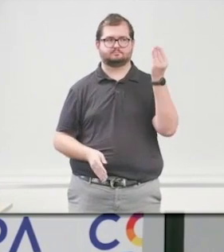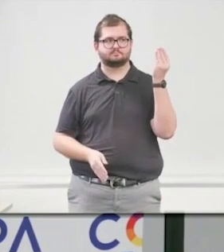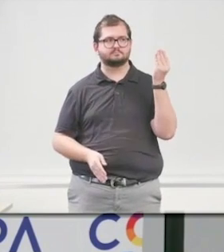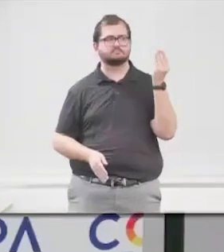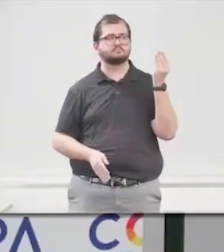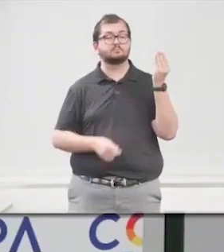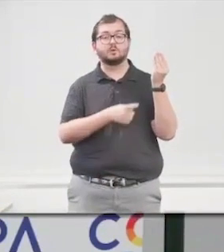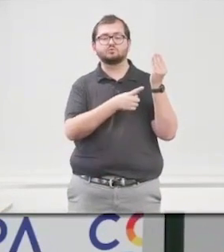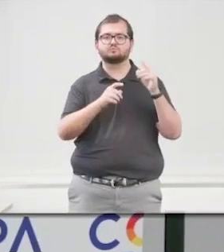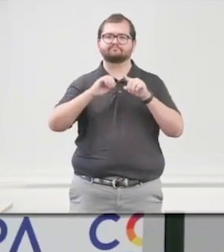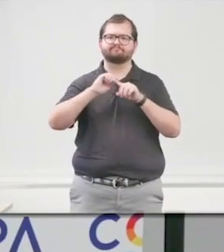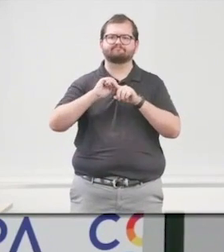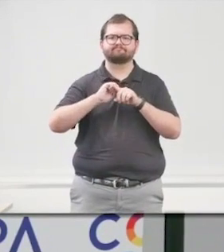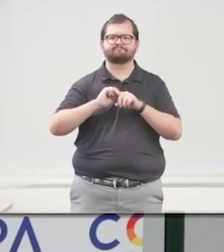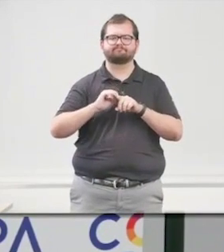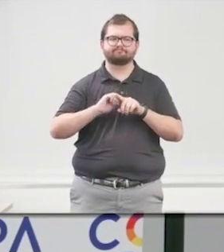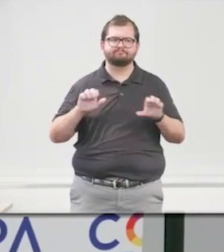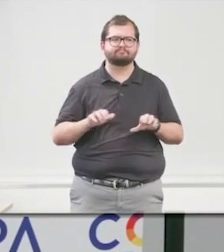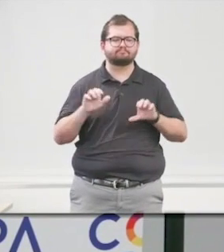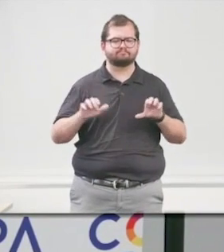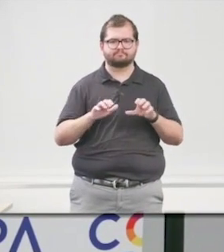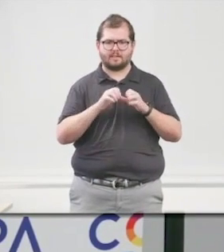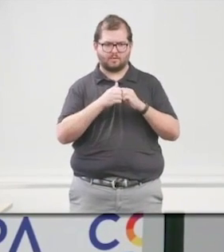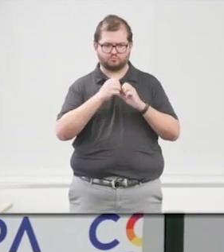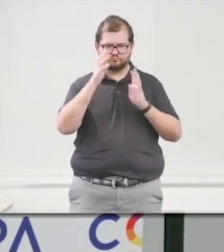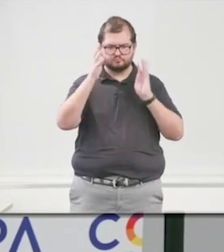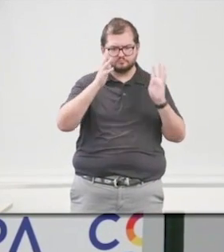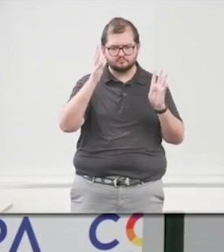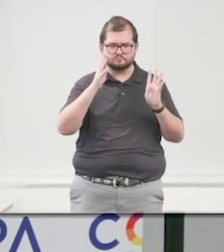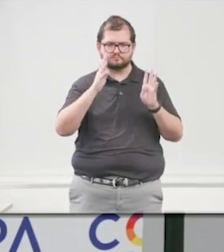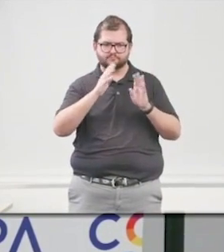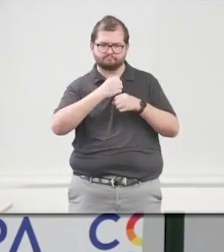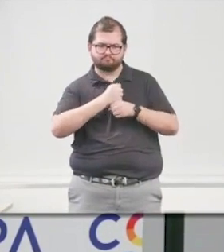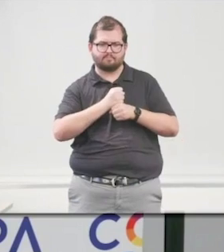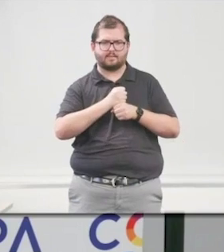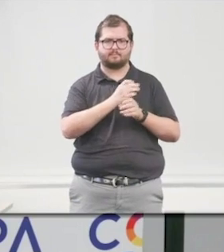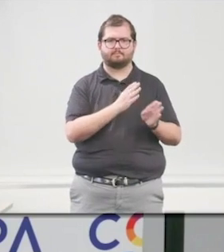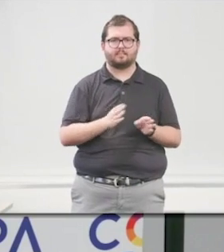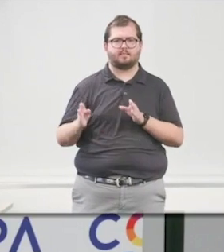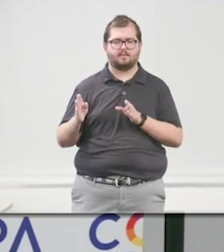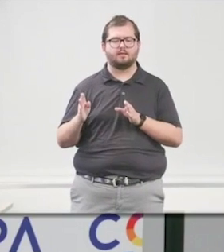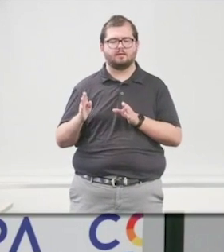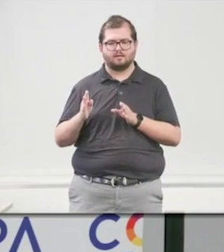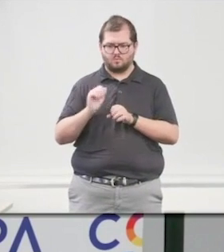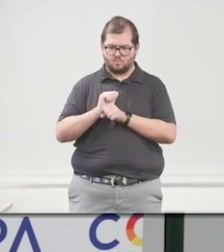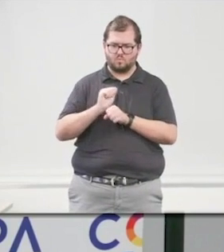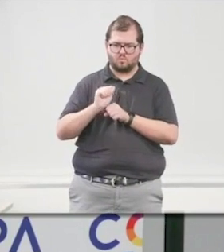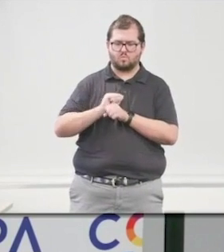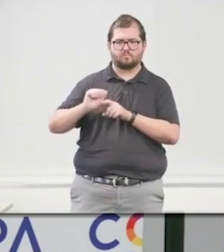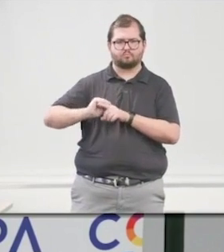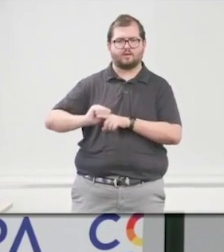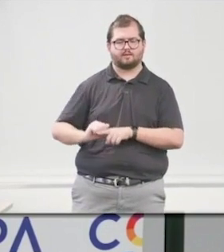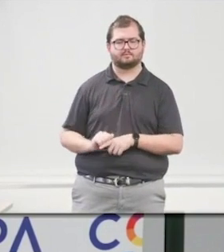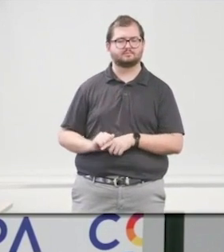exercises around the development of that plan and kind of working that plan, that I think many of you guys